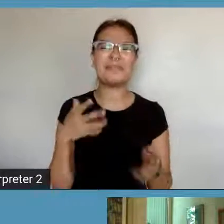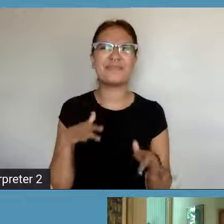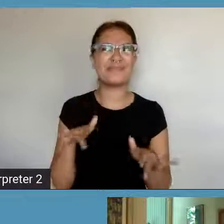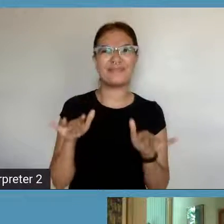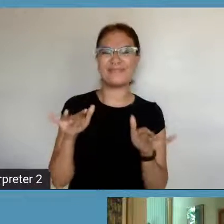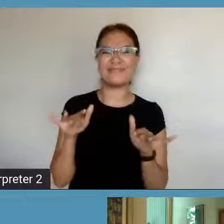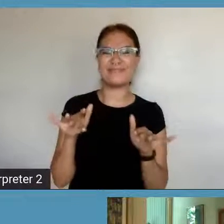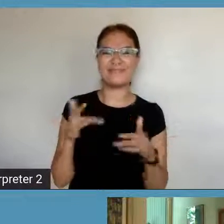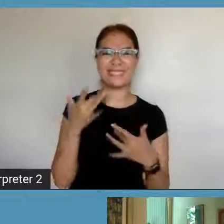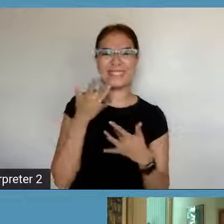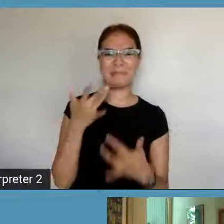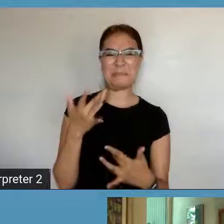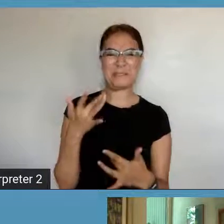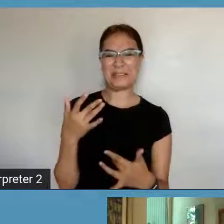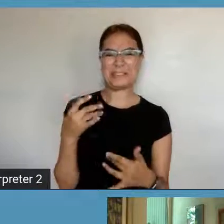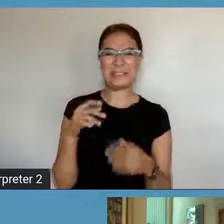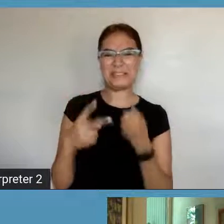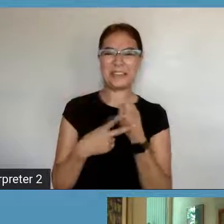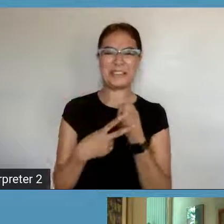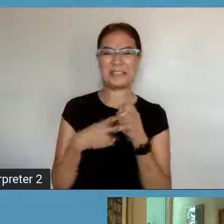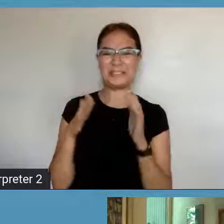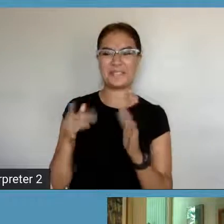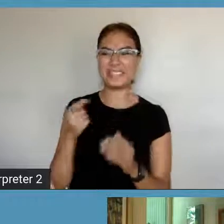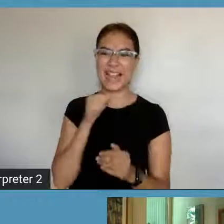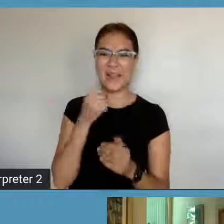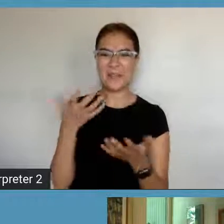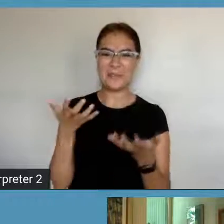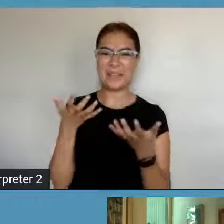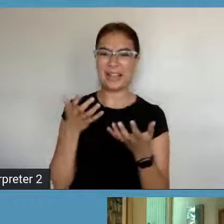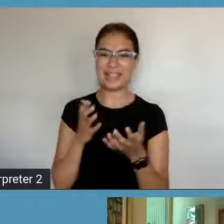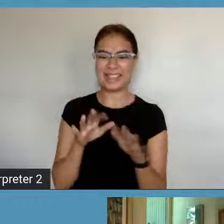talk about digitization. I just, you know, I don't want to deal with it.